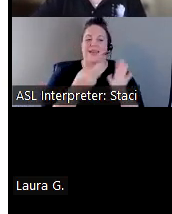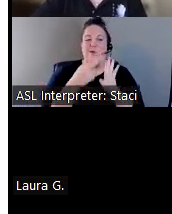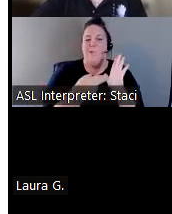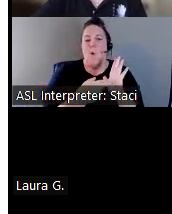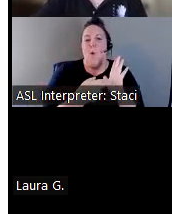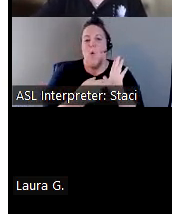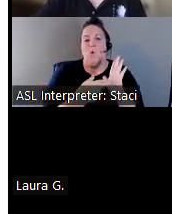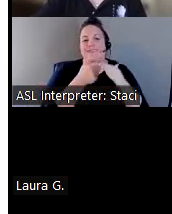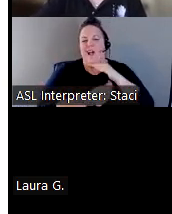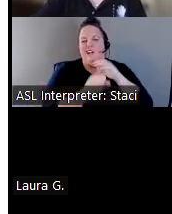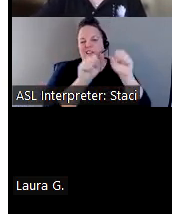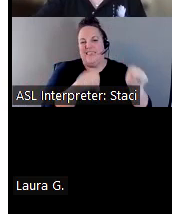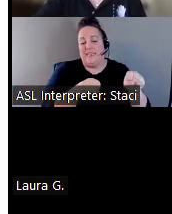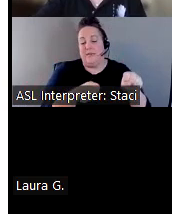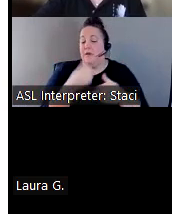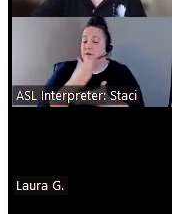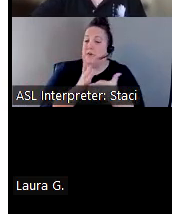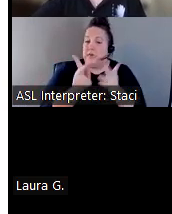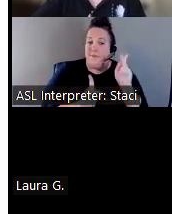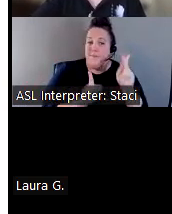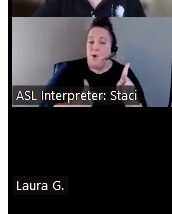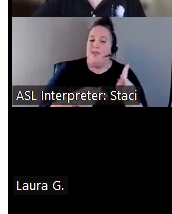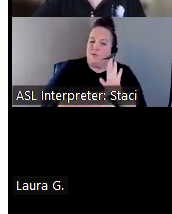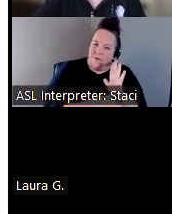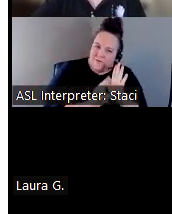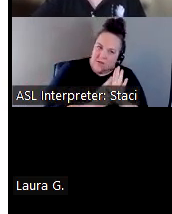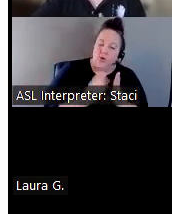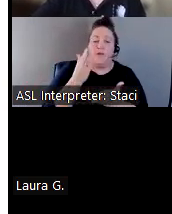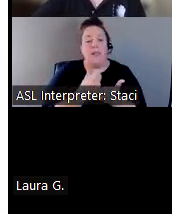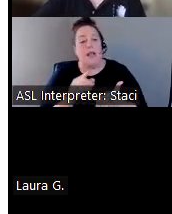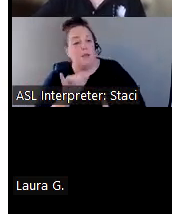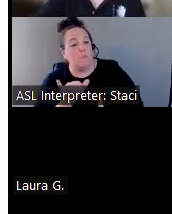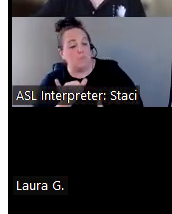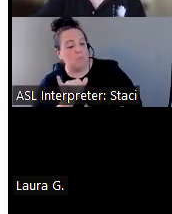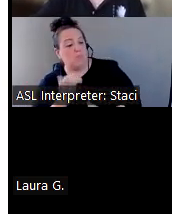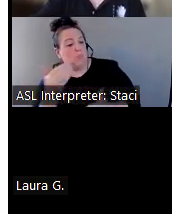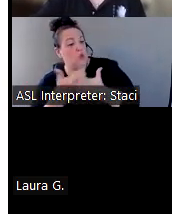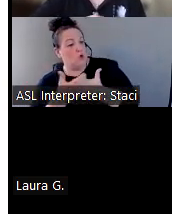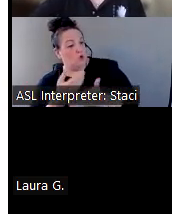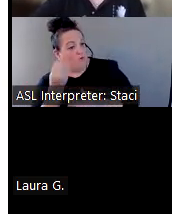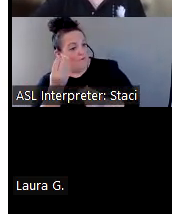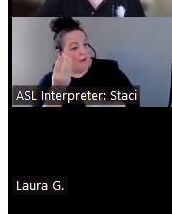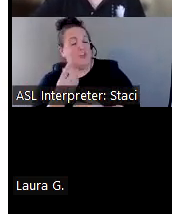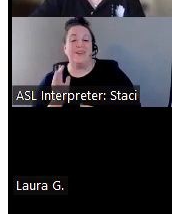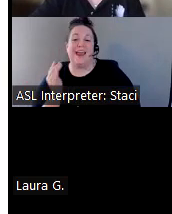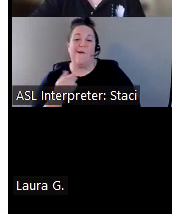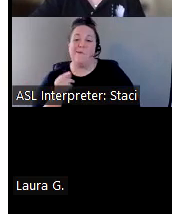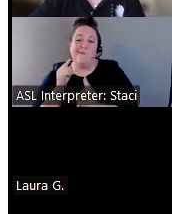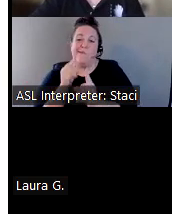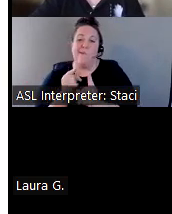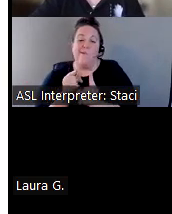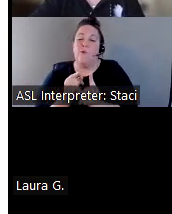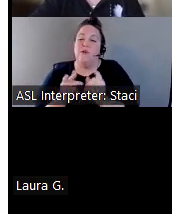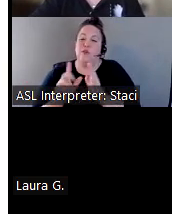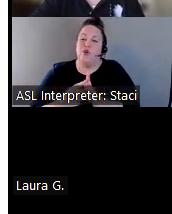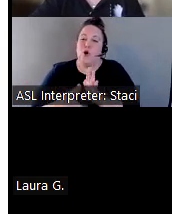within that system. And so for some of you, this is going to be review, some it's new information, but really our objective is to start by